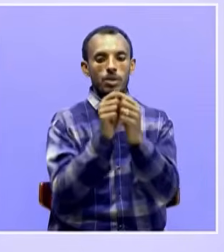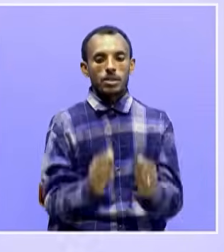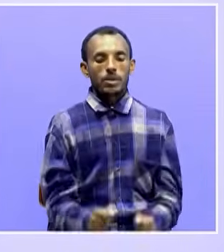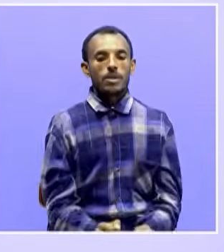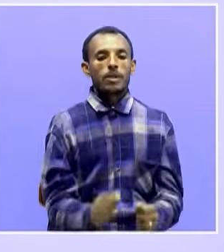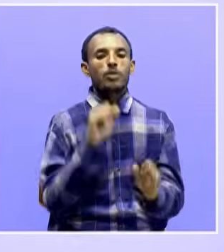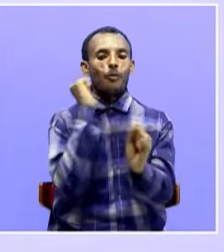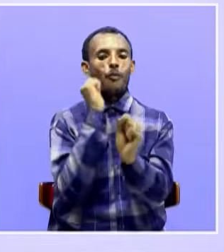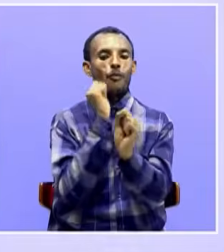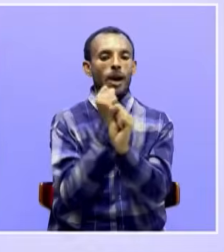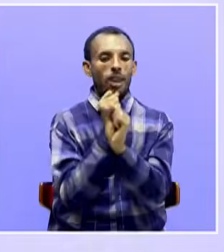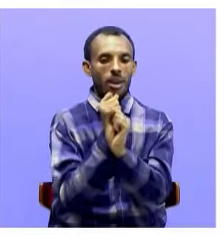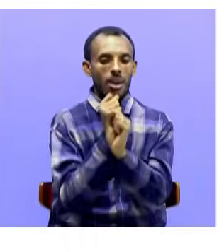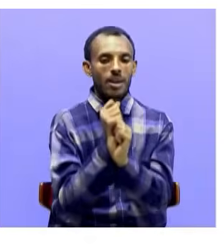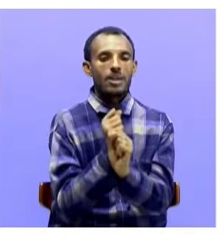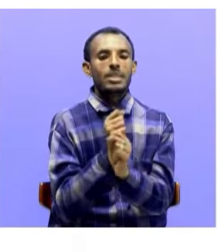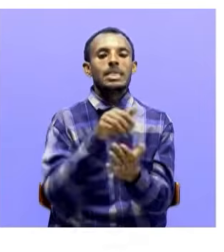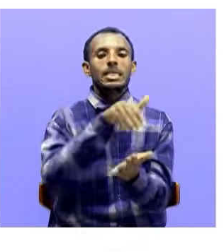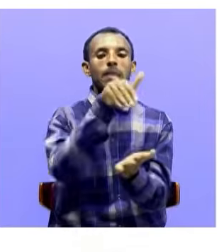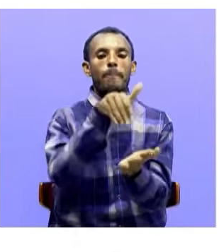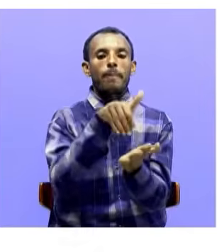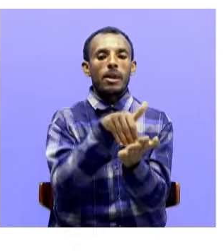To find the median,